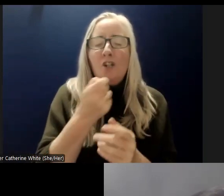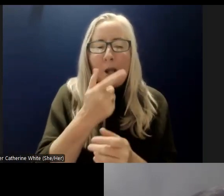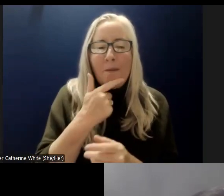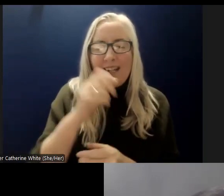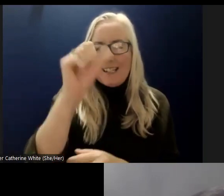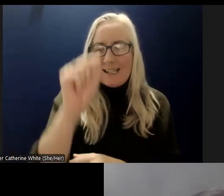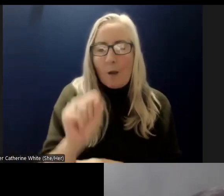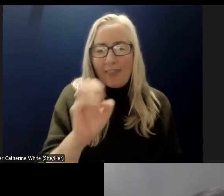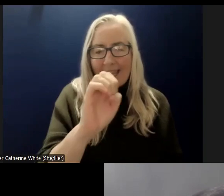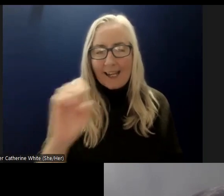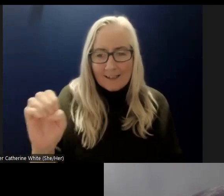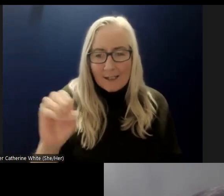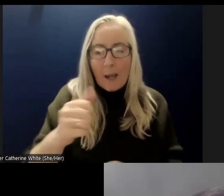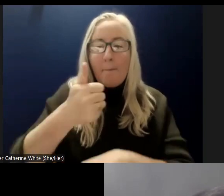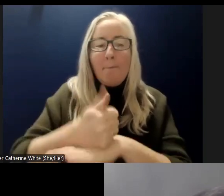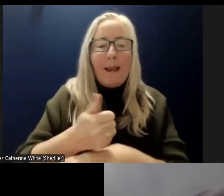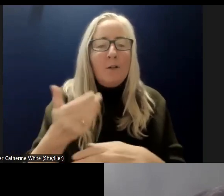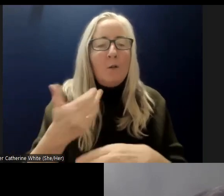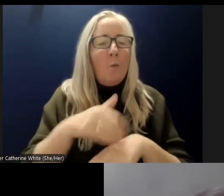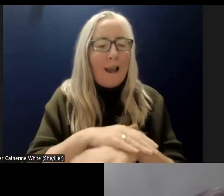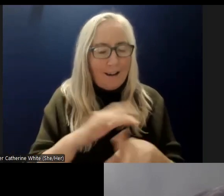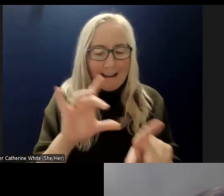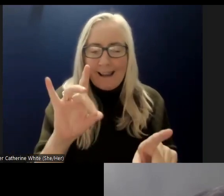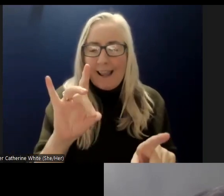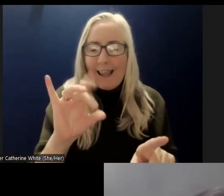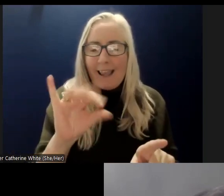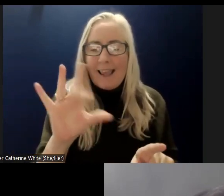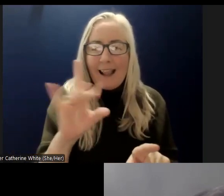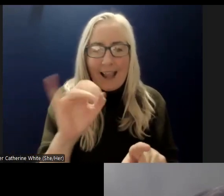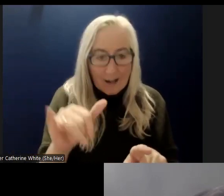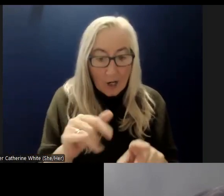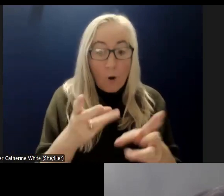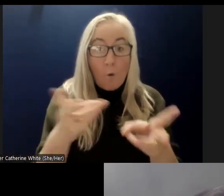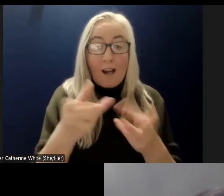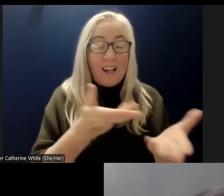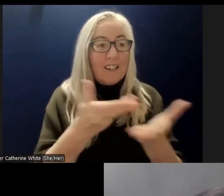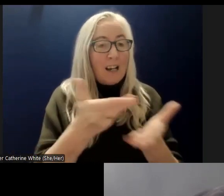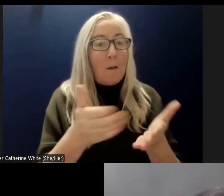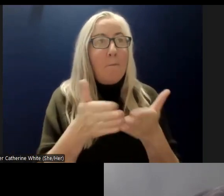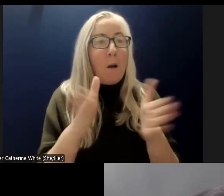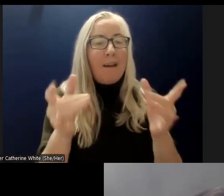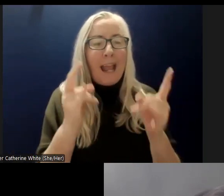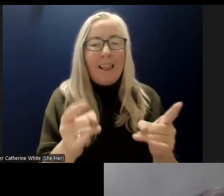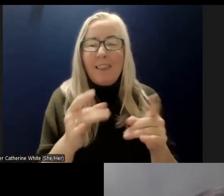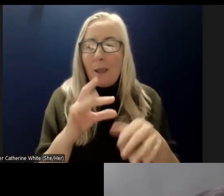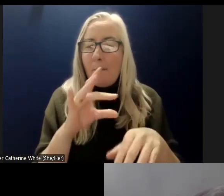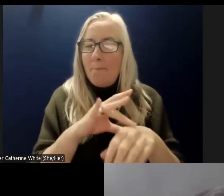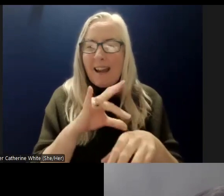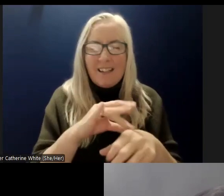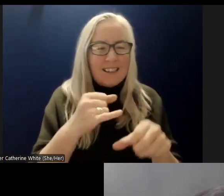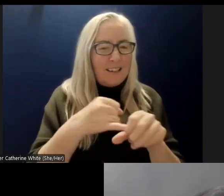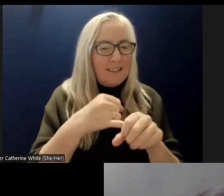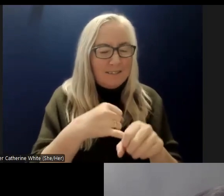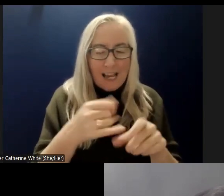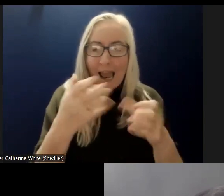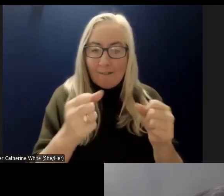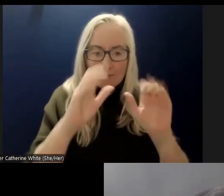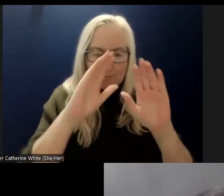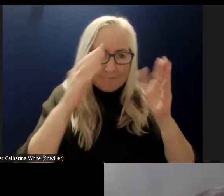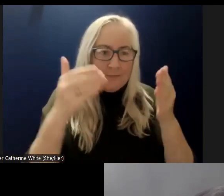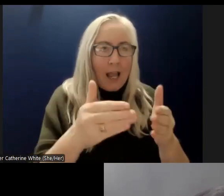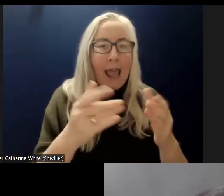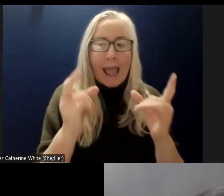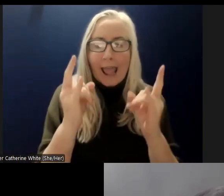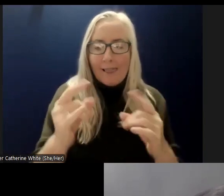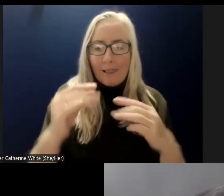mentioned, and she's based in Kilkenny. She's worked as a consultant in public health medicine and has a particular interest in health